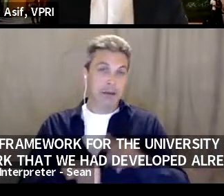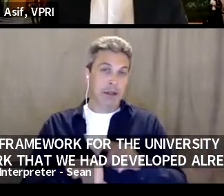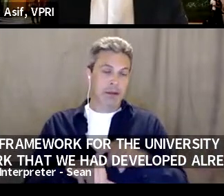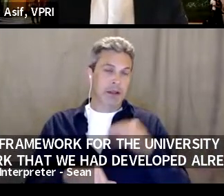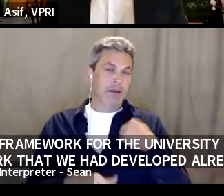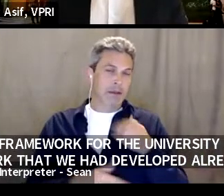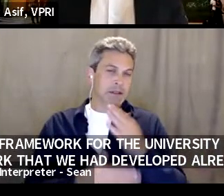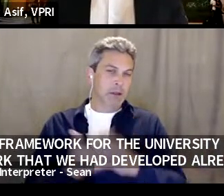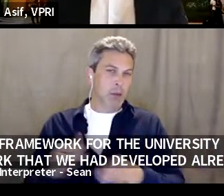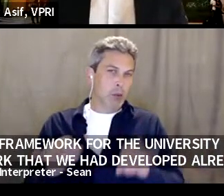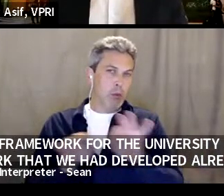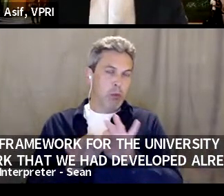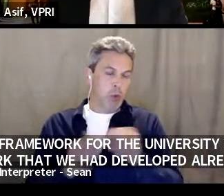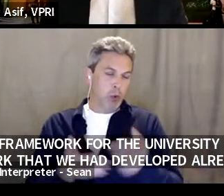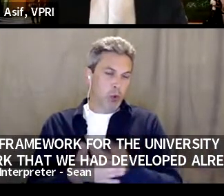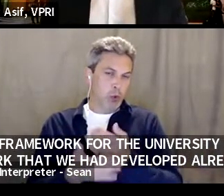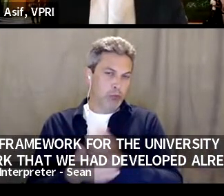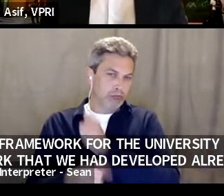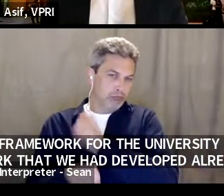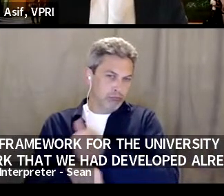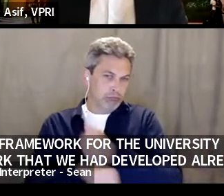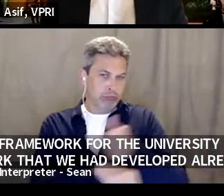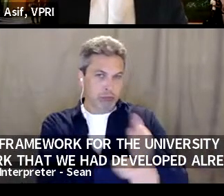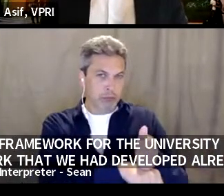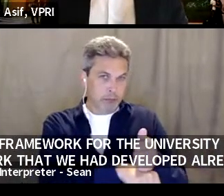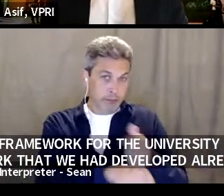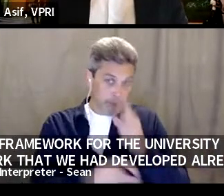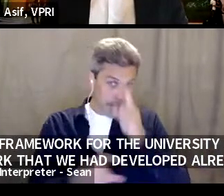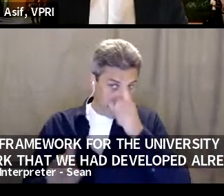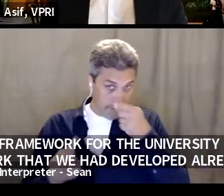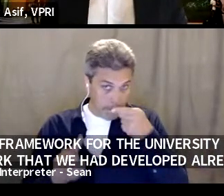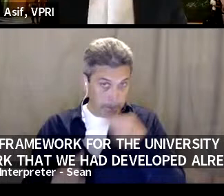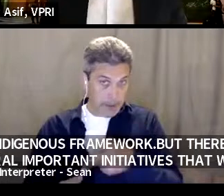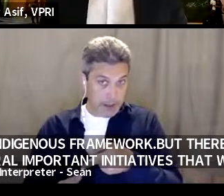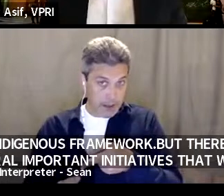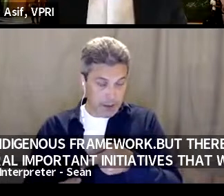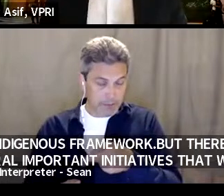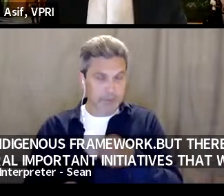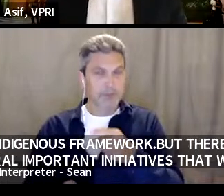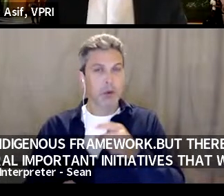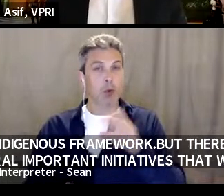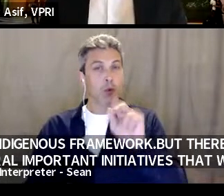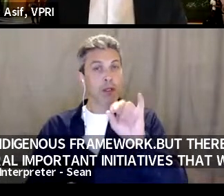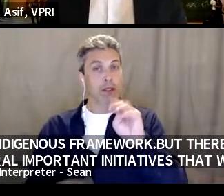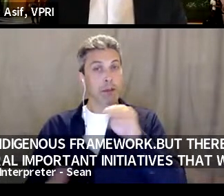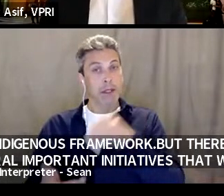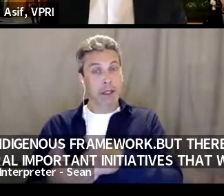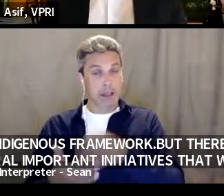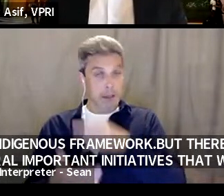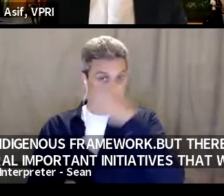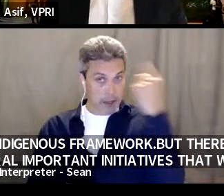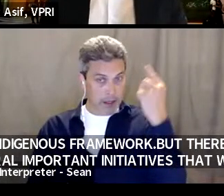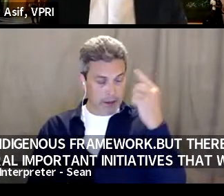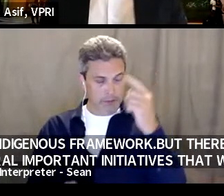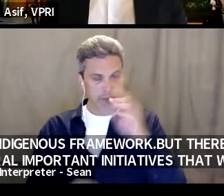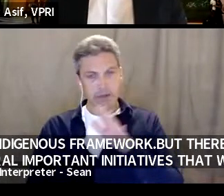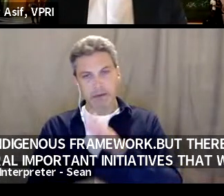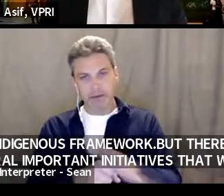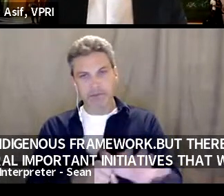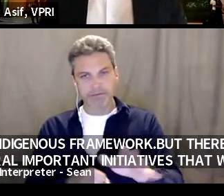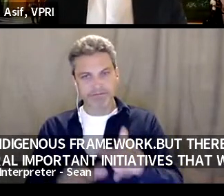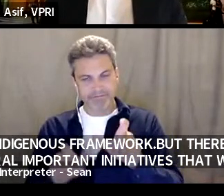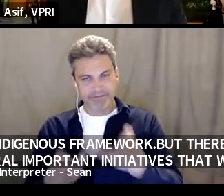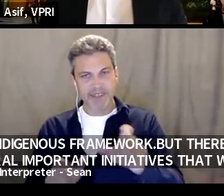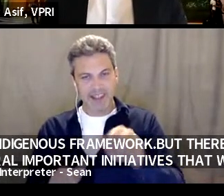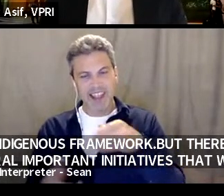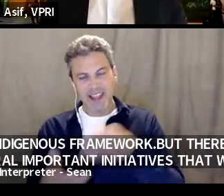additional initiatives that will be coming out that speak specifically to the issue of anti-Black racism and discrimination in terms of